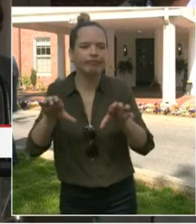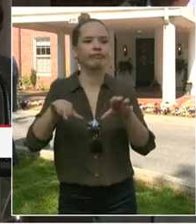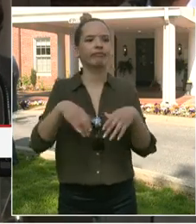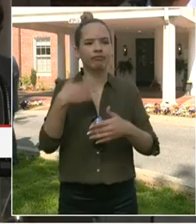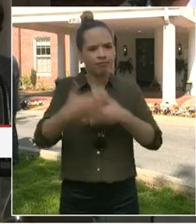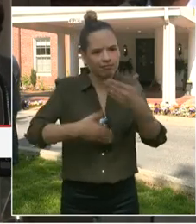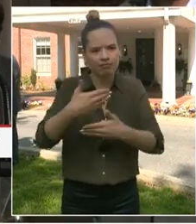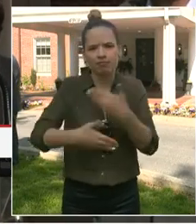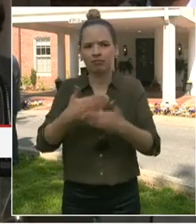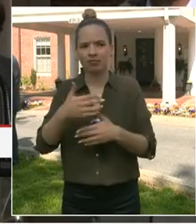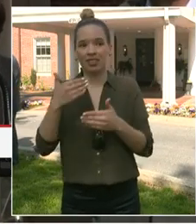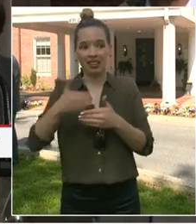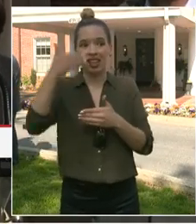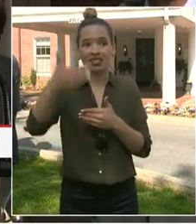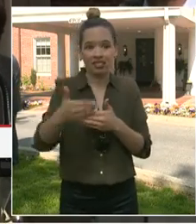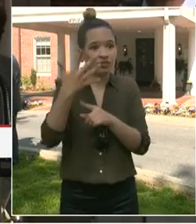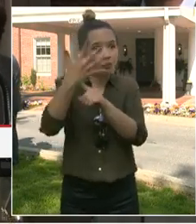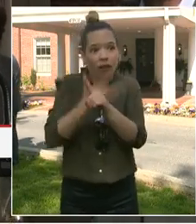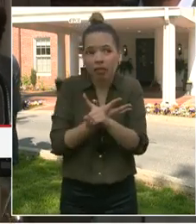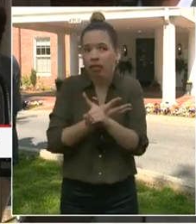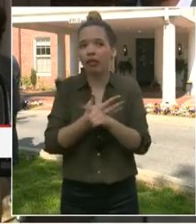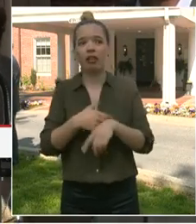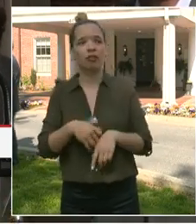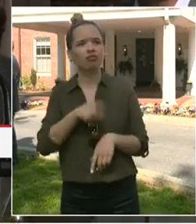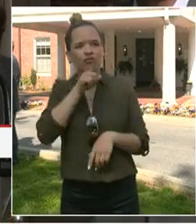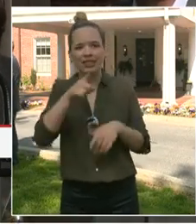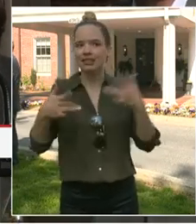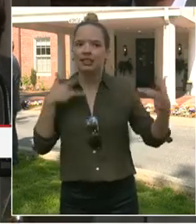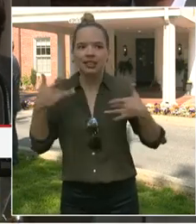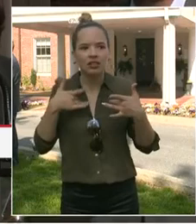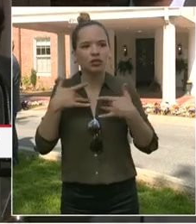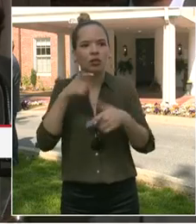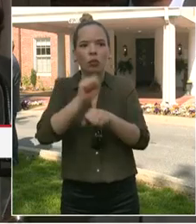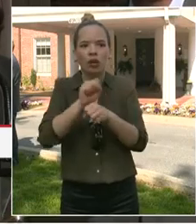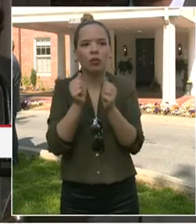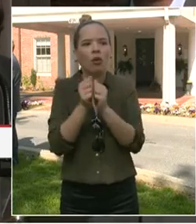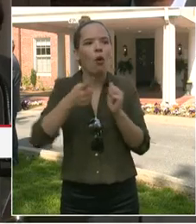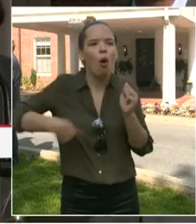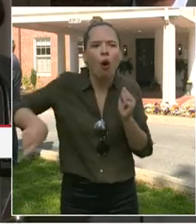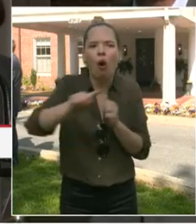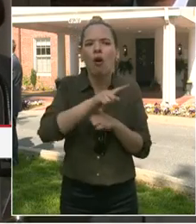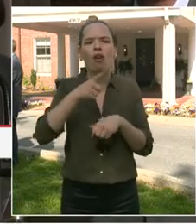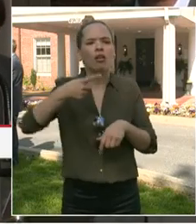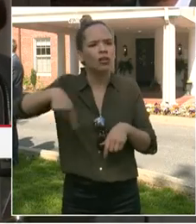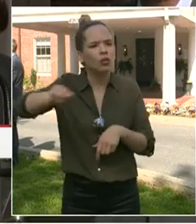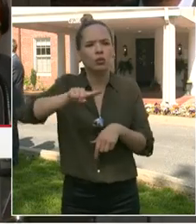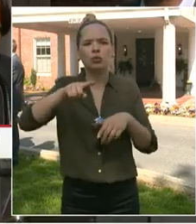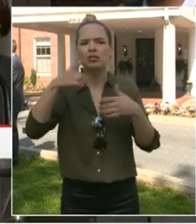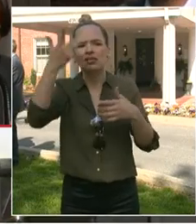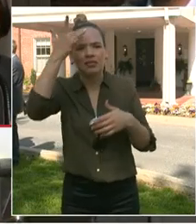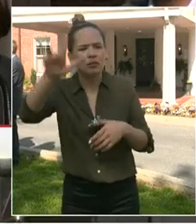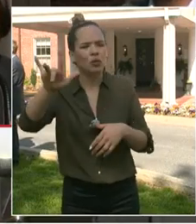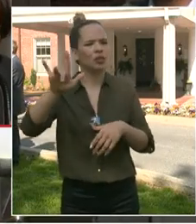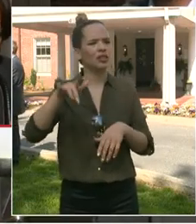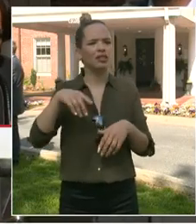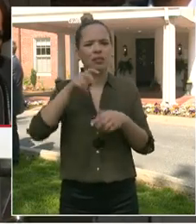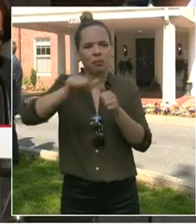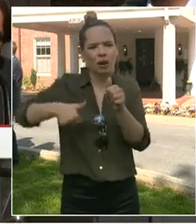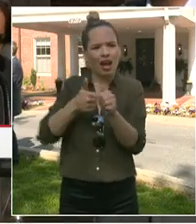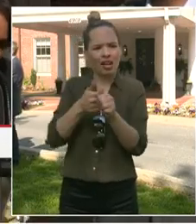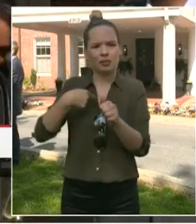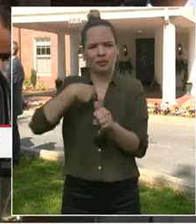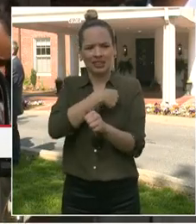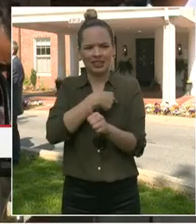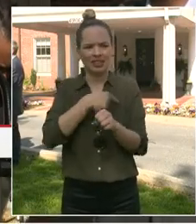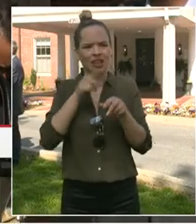months, and I'm very excited about working with all of these bright people behind me, and we're also going to be looking forward